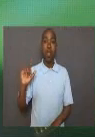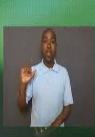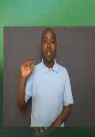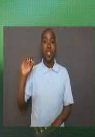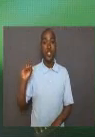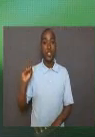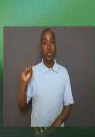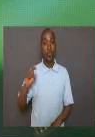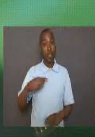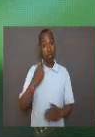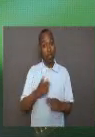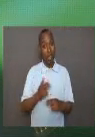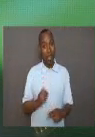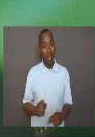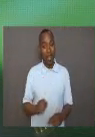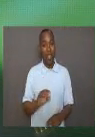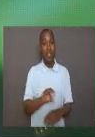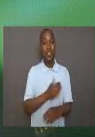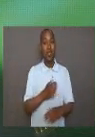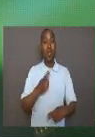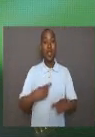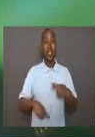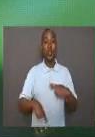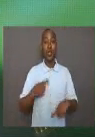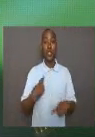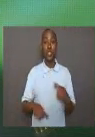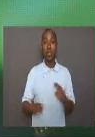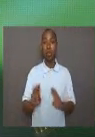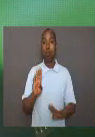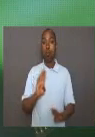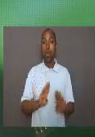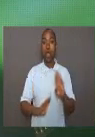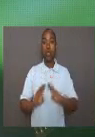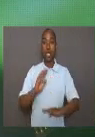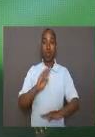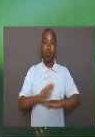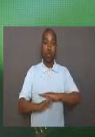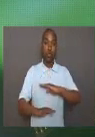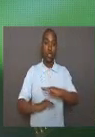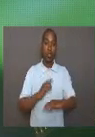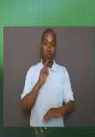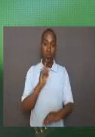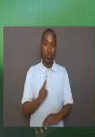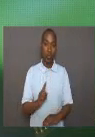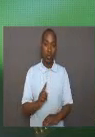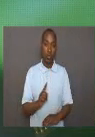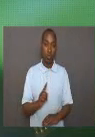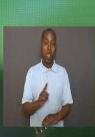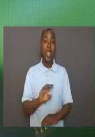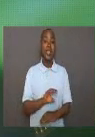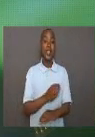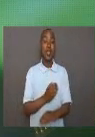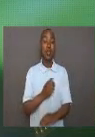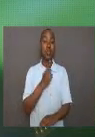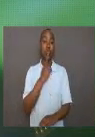Cellular respiration is the biological process through which cells convert